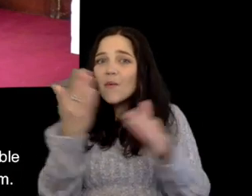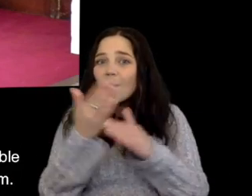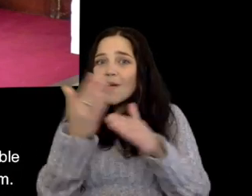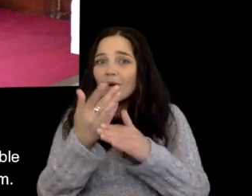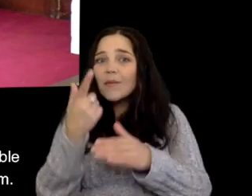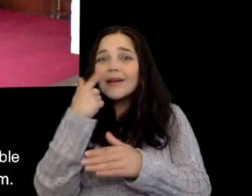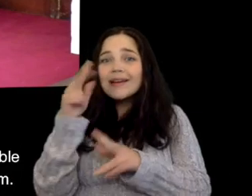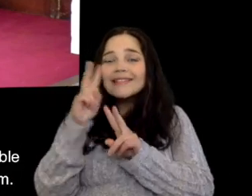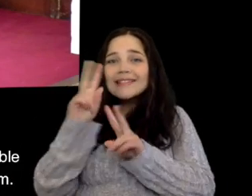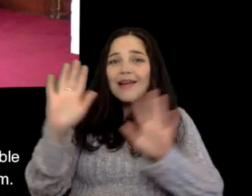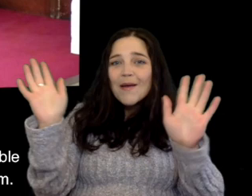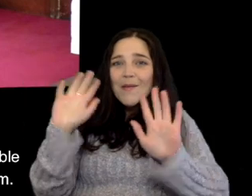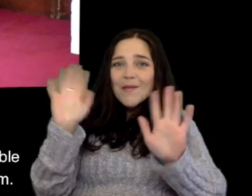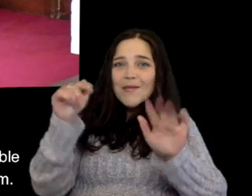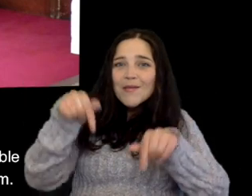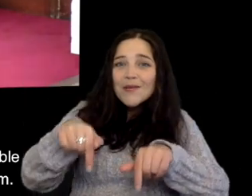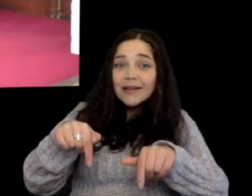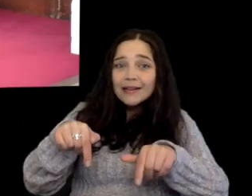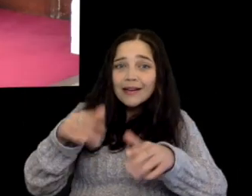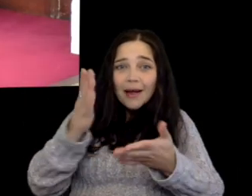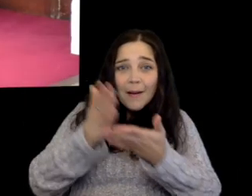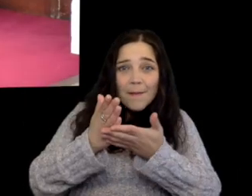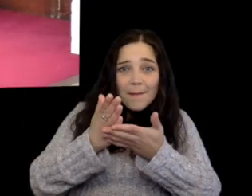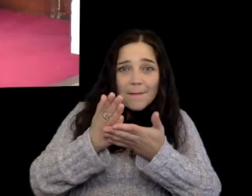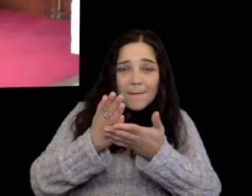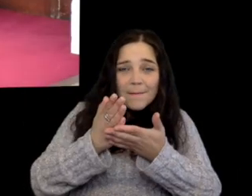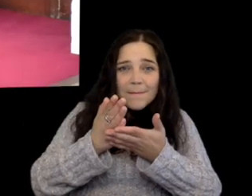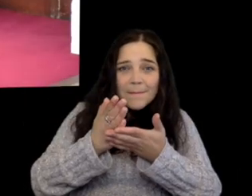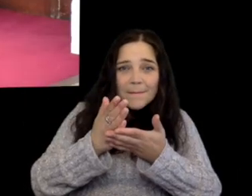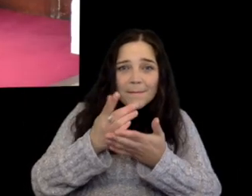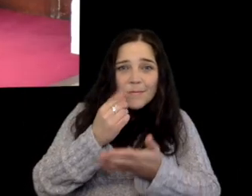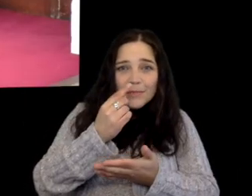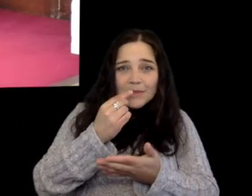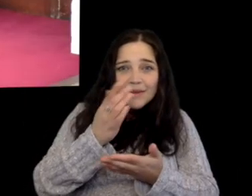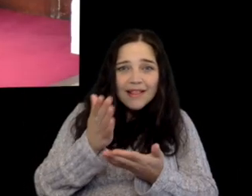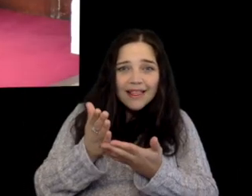be able to say hello to them, are we?